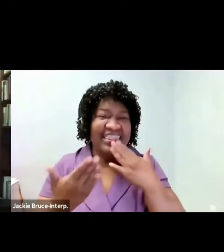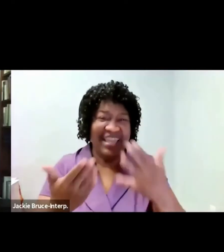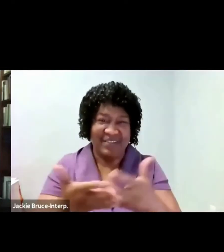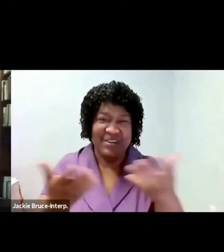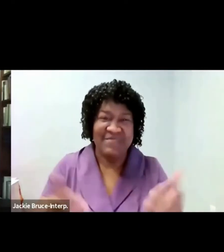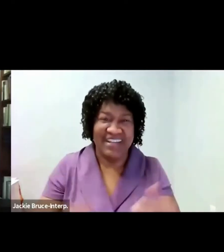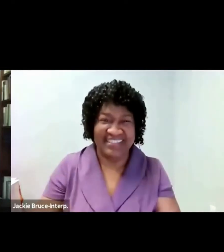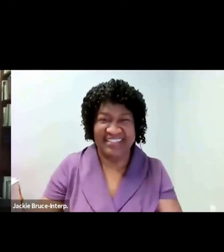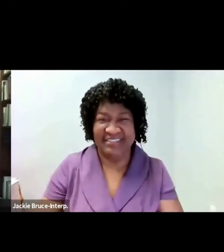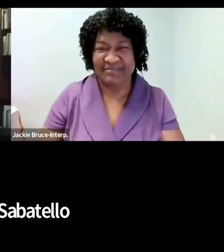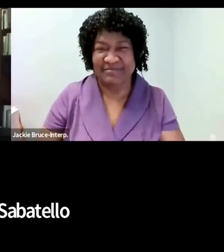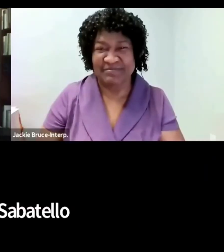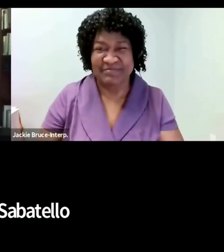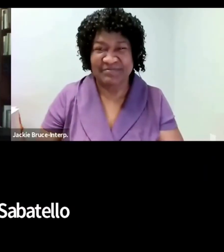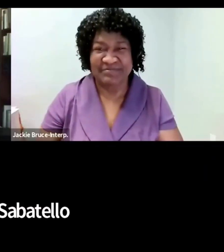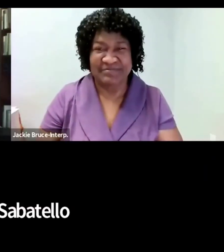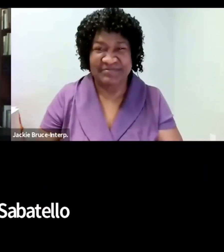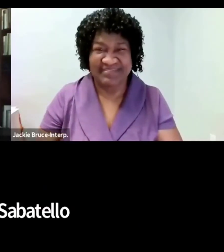much.